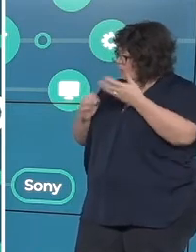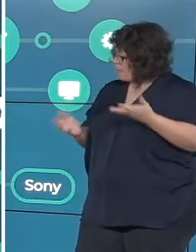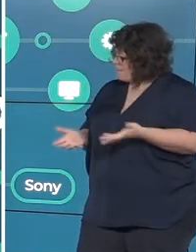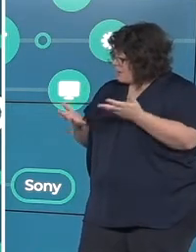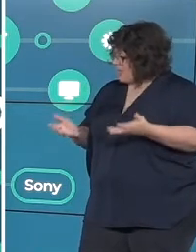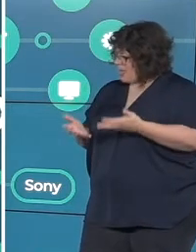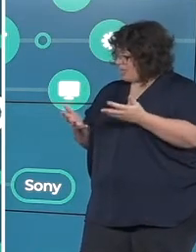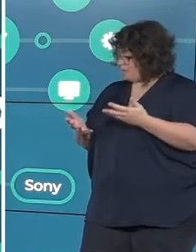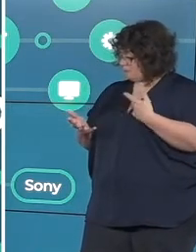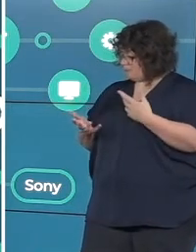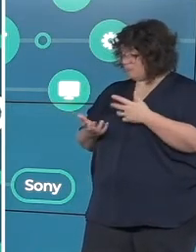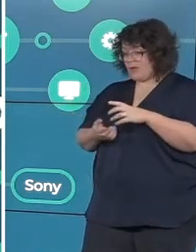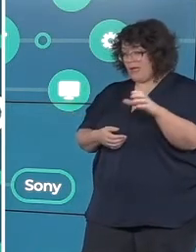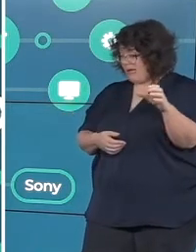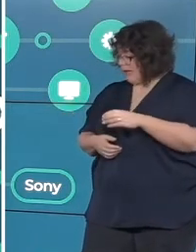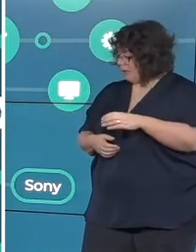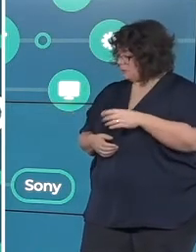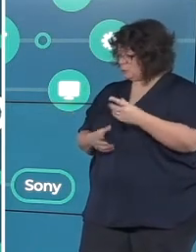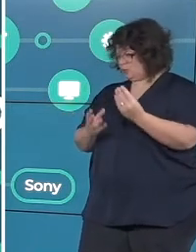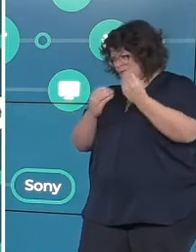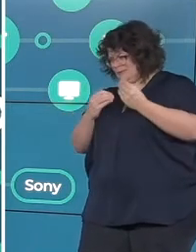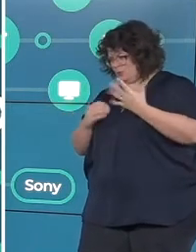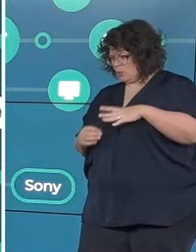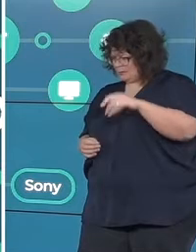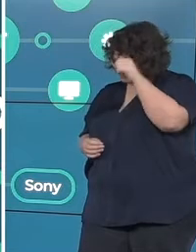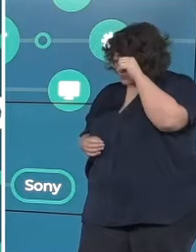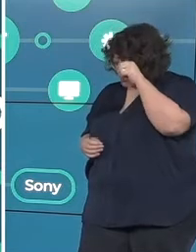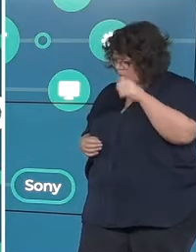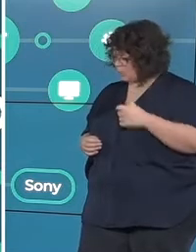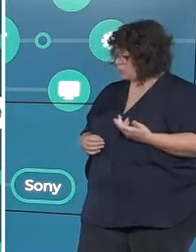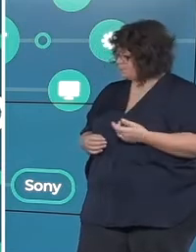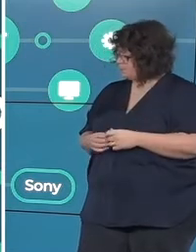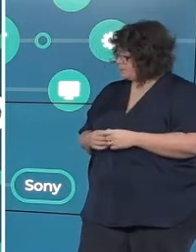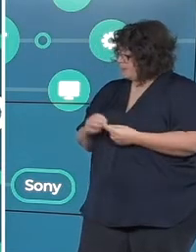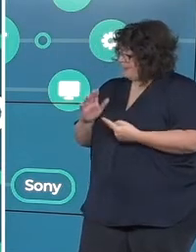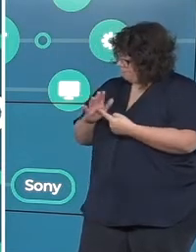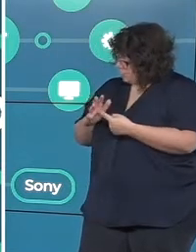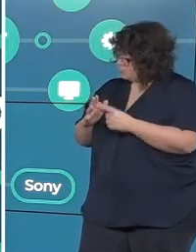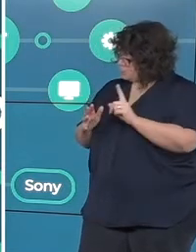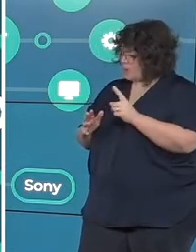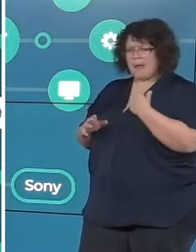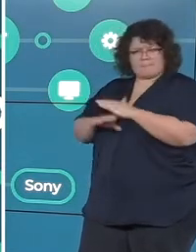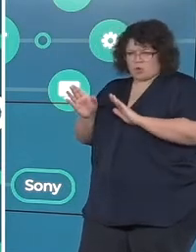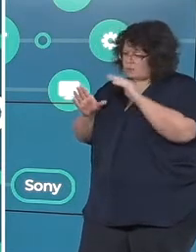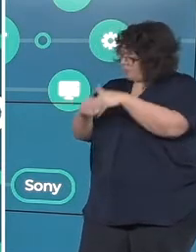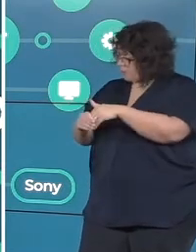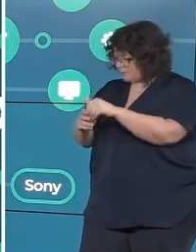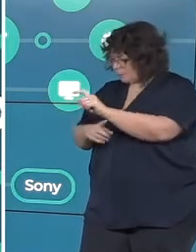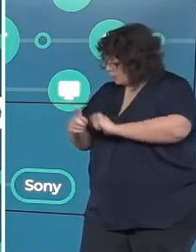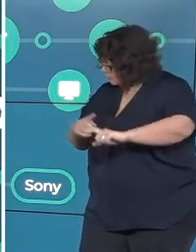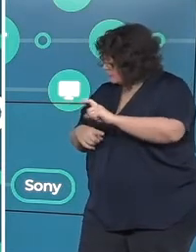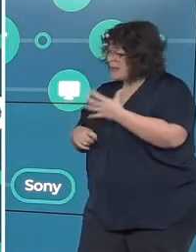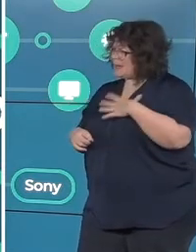not of the community, I need to be more than humble. I need to be desperately seeking out information, making sure I understand what I